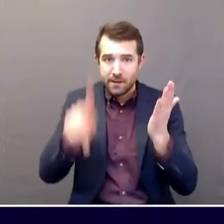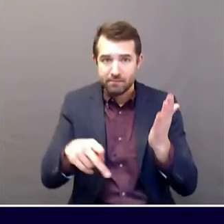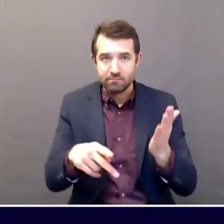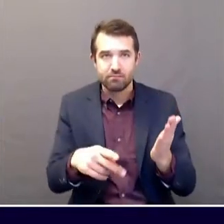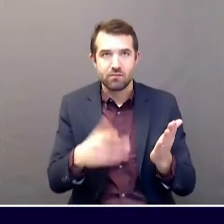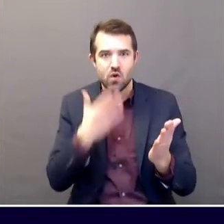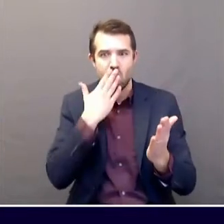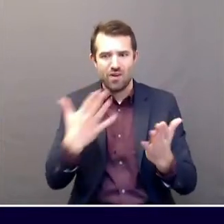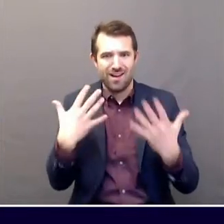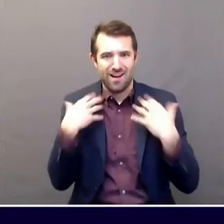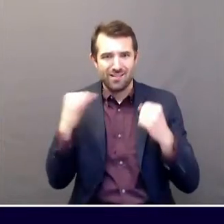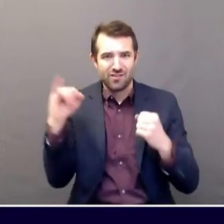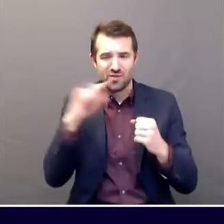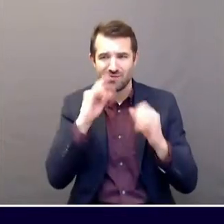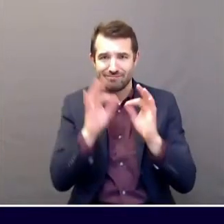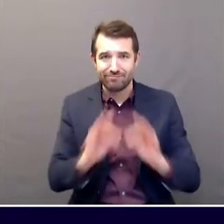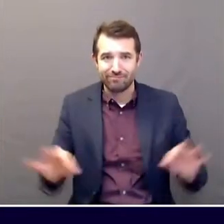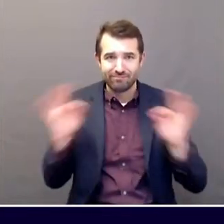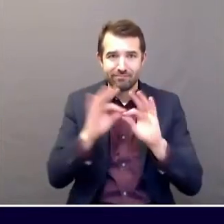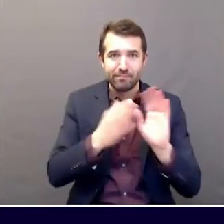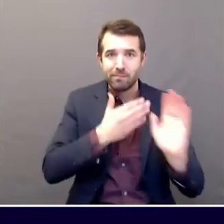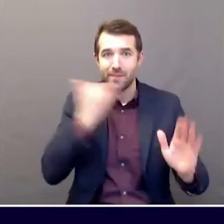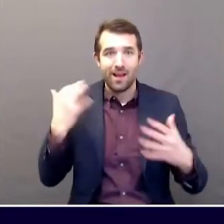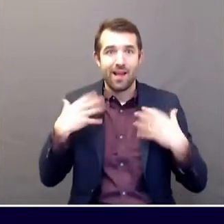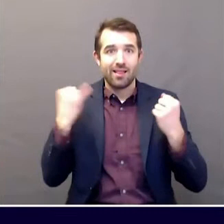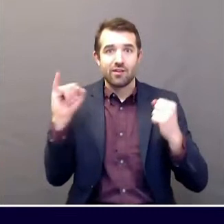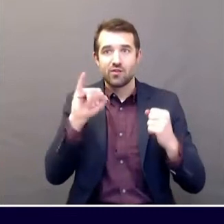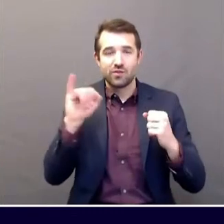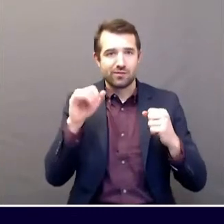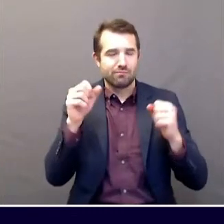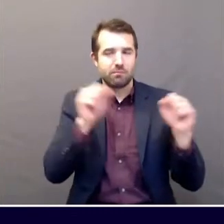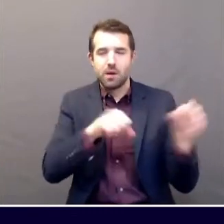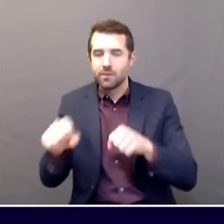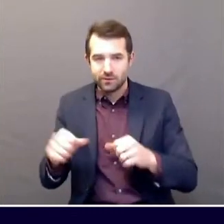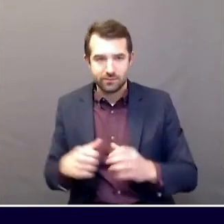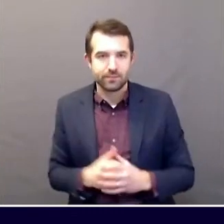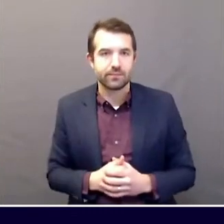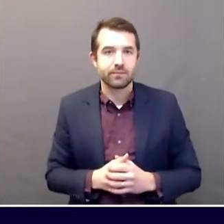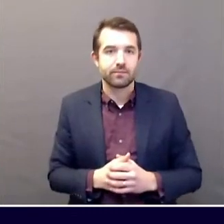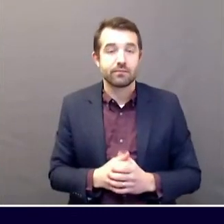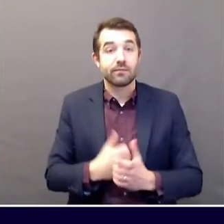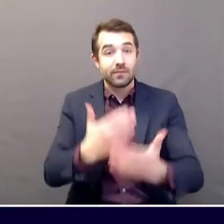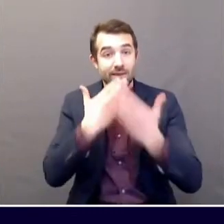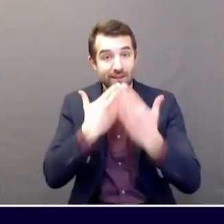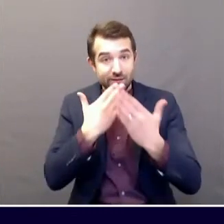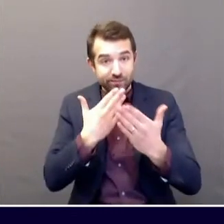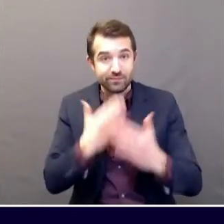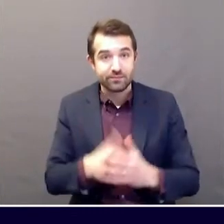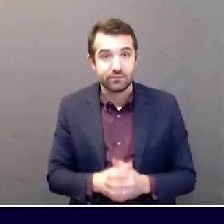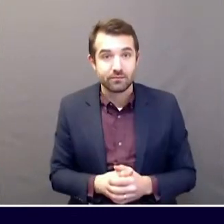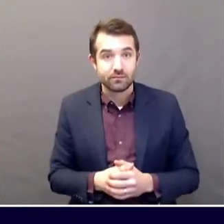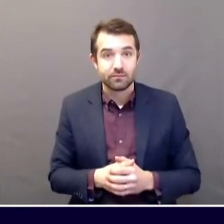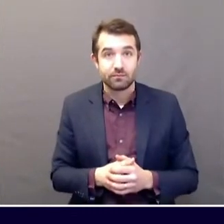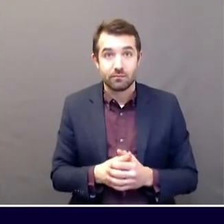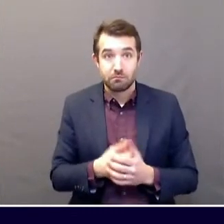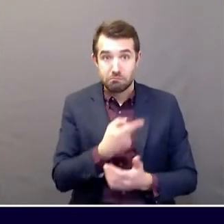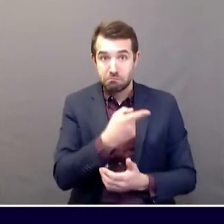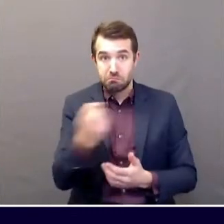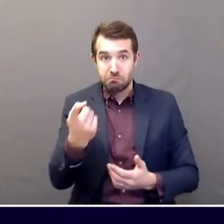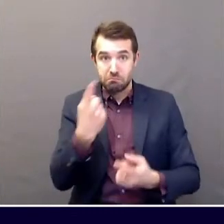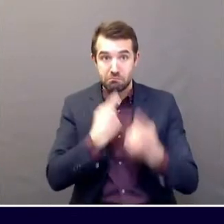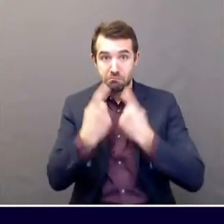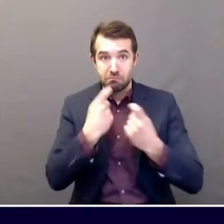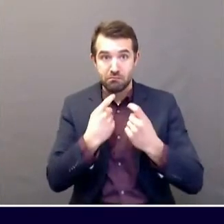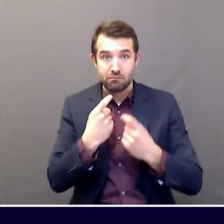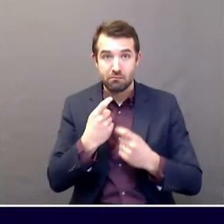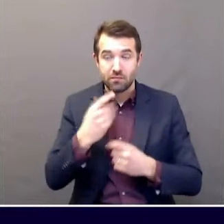best coverage possible. So thank you, and I welcome any comments and questions. Thank you, Governor